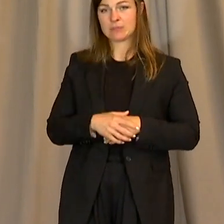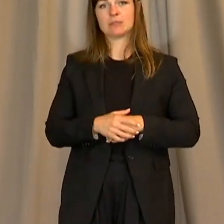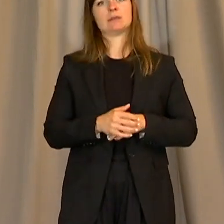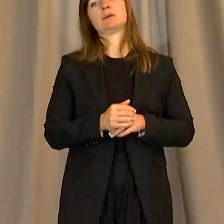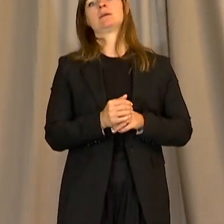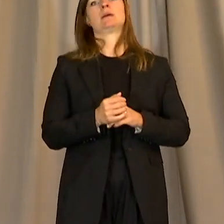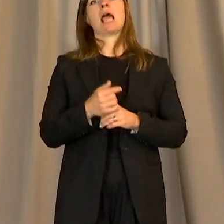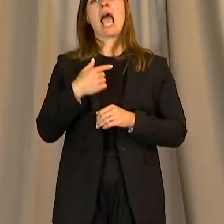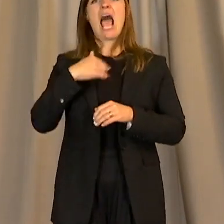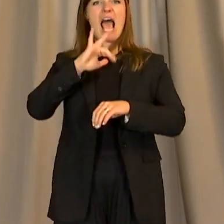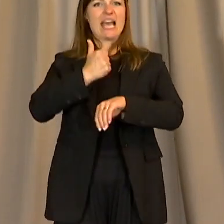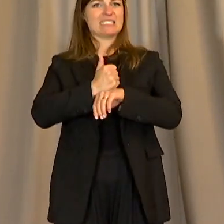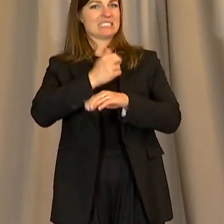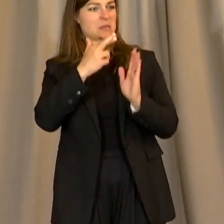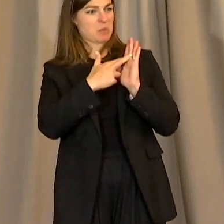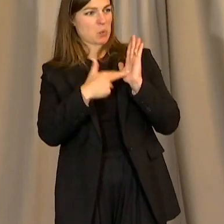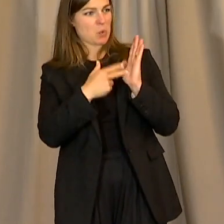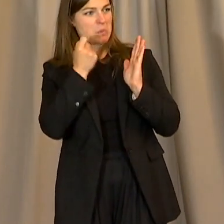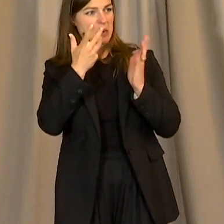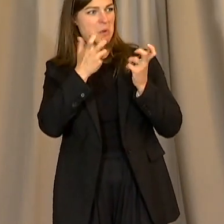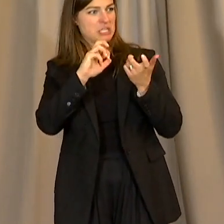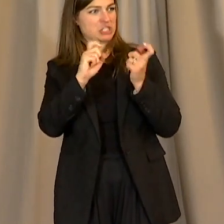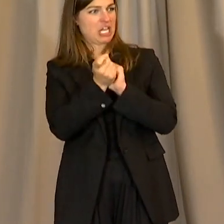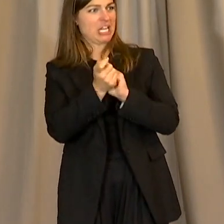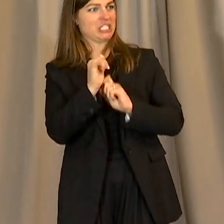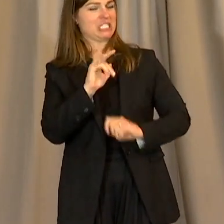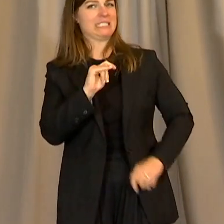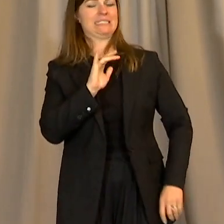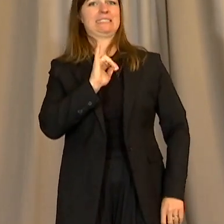I made that rule, now I want to change it. So,